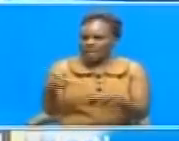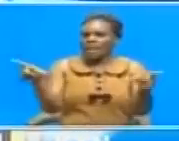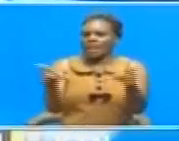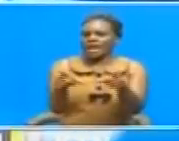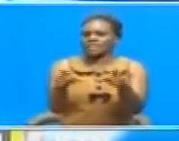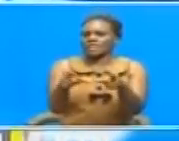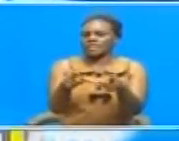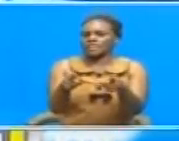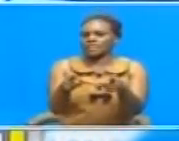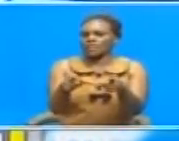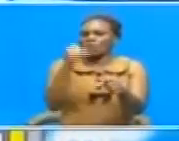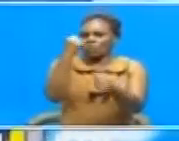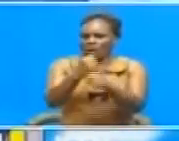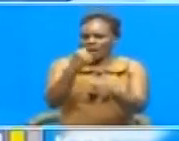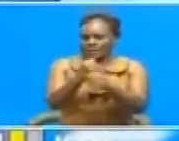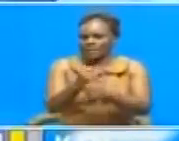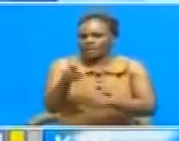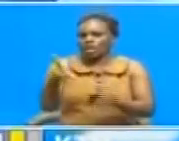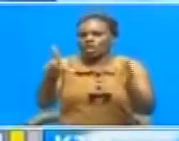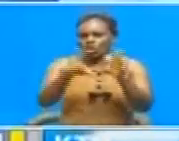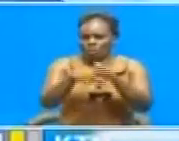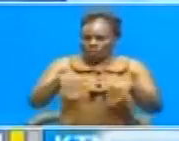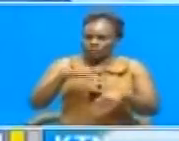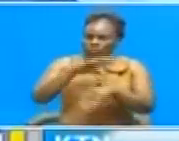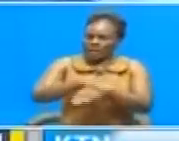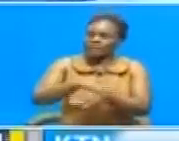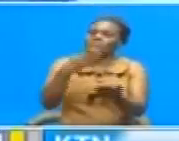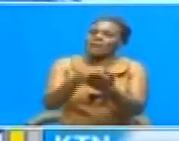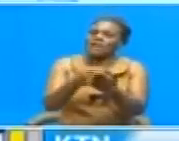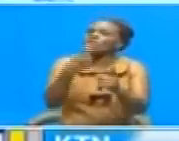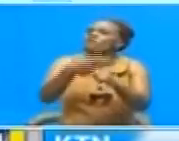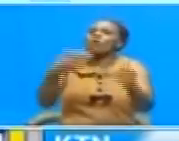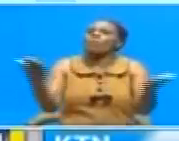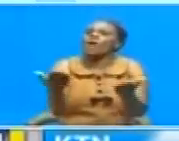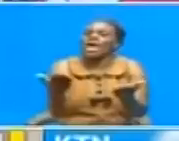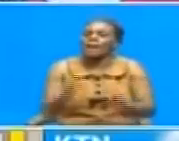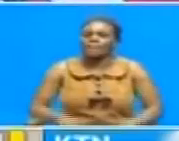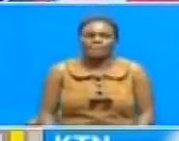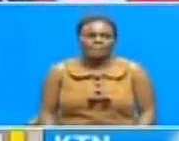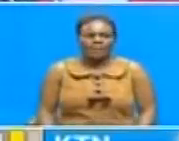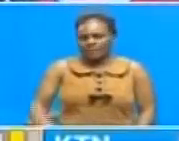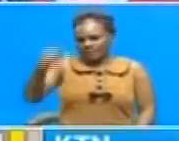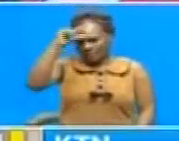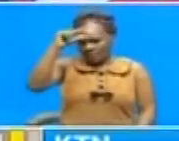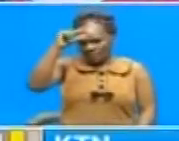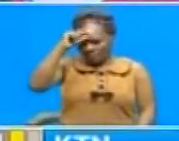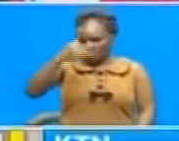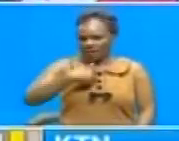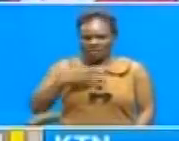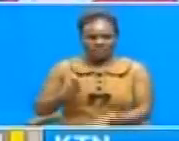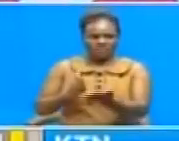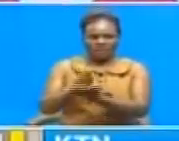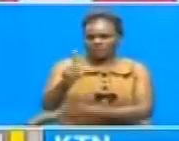unlicensed operators working in the grey with no way to trace where the money was coming or going to. The government retains the right to